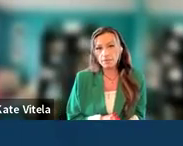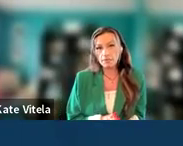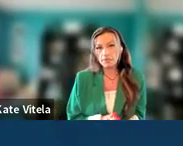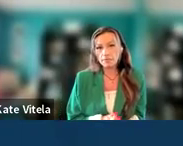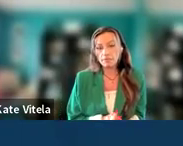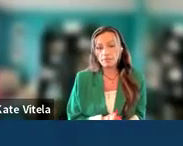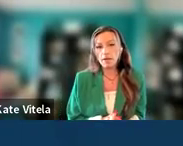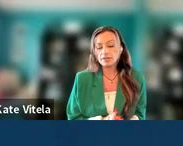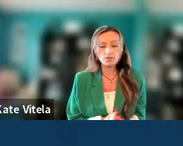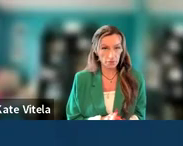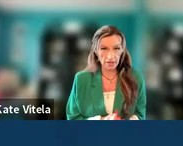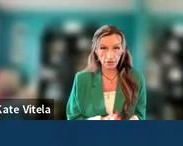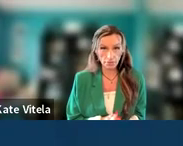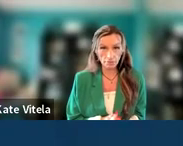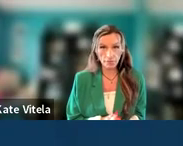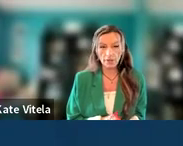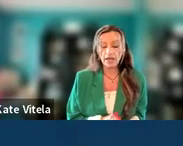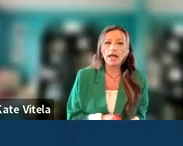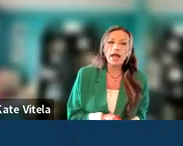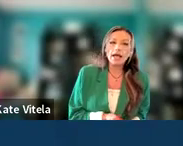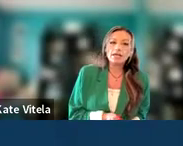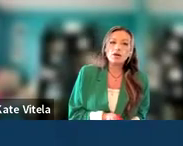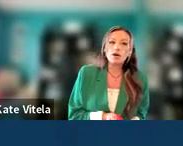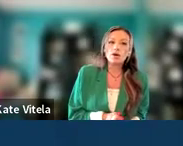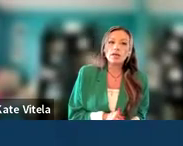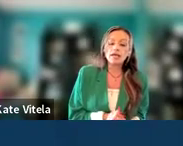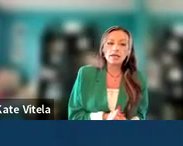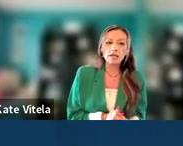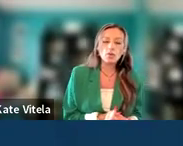became suicidal. And